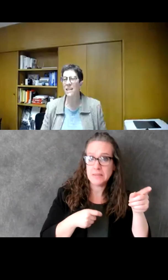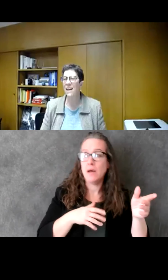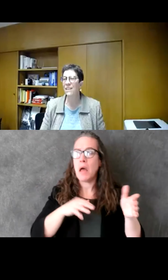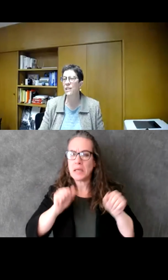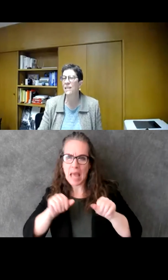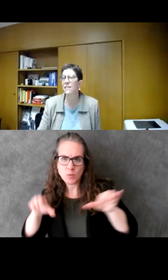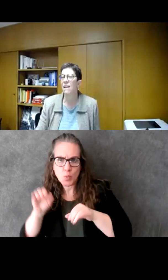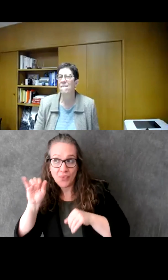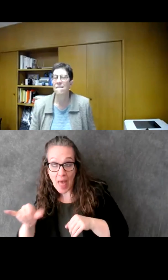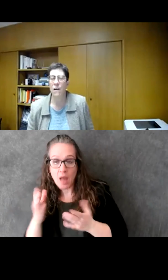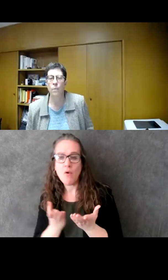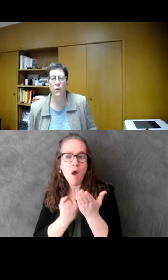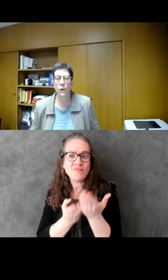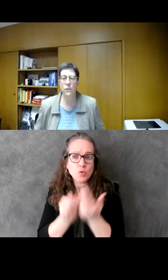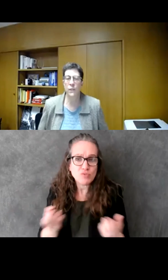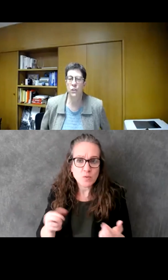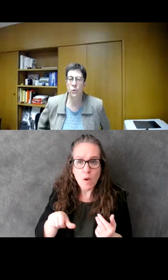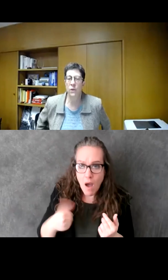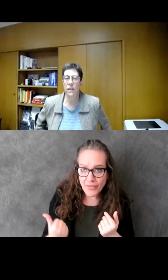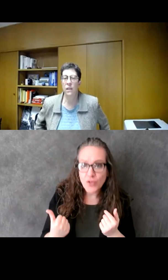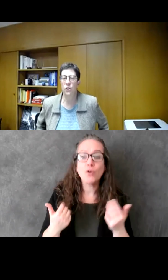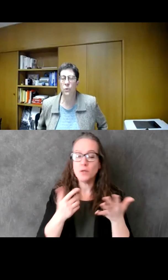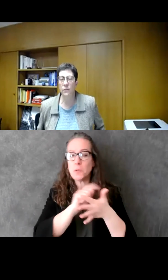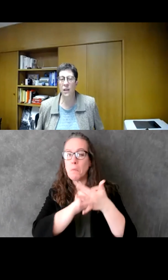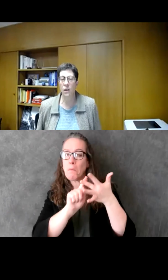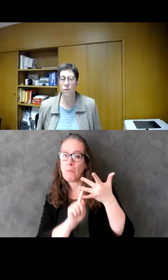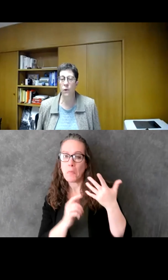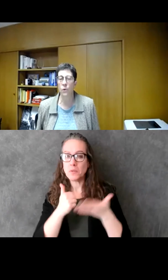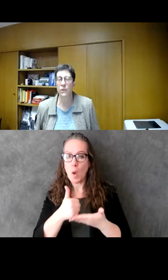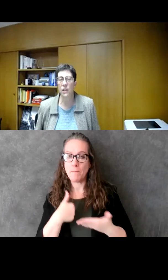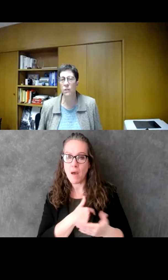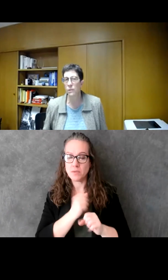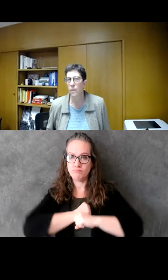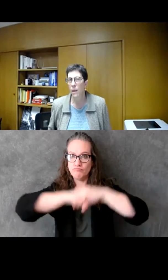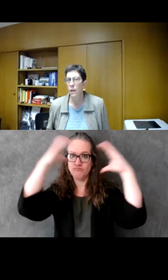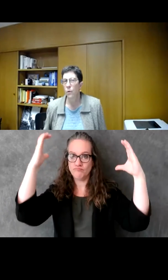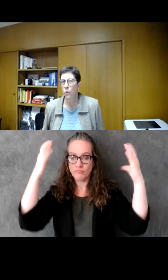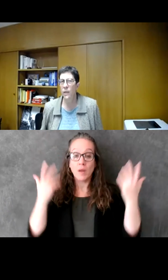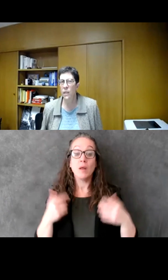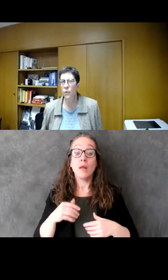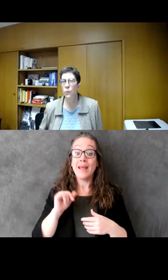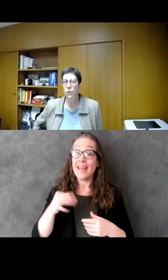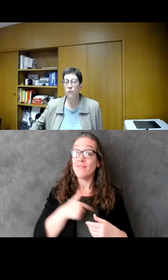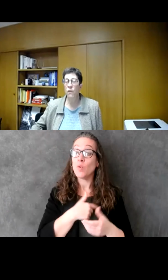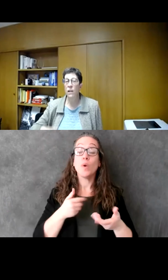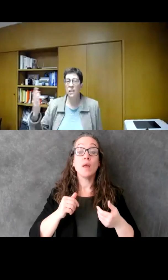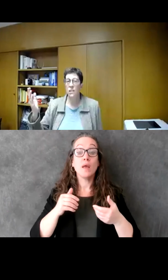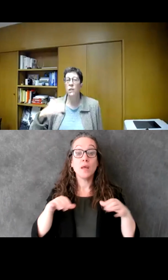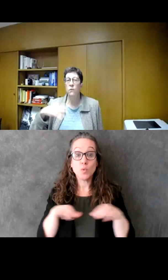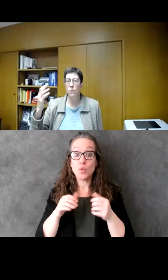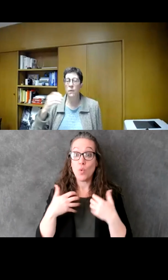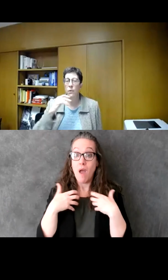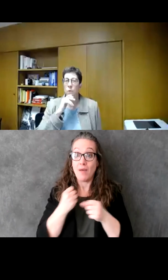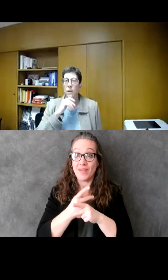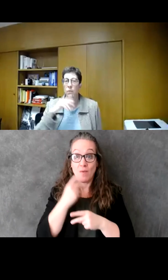And my analogy is, for those of us who do healthcare for older adults, we know that we do fall